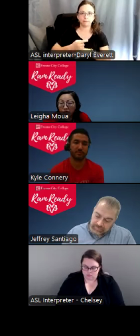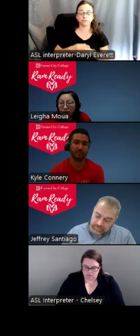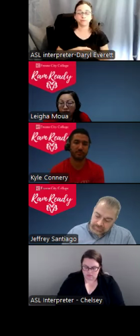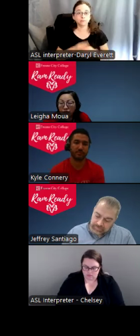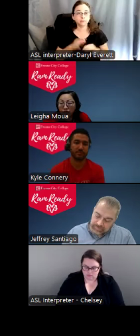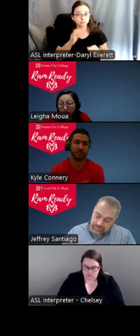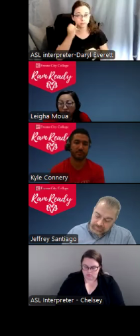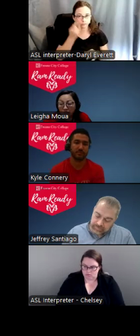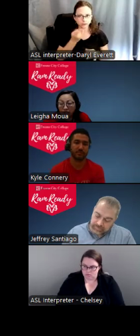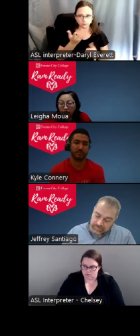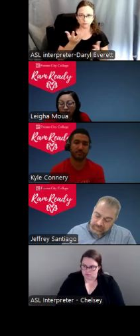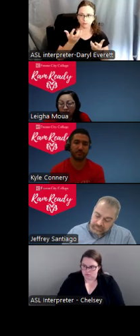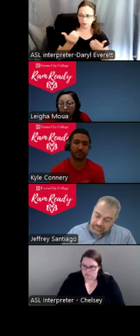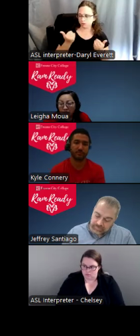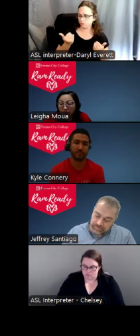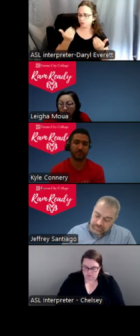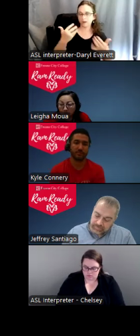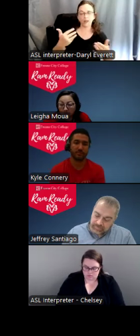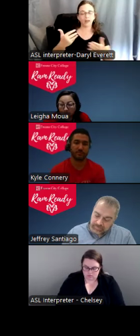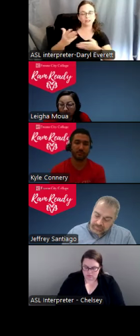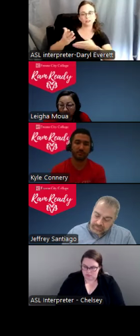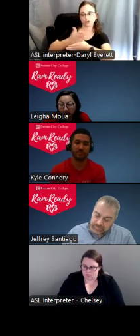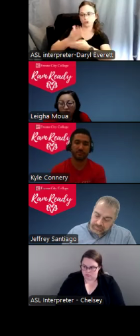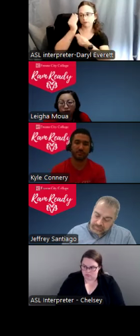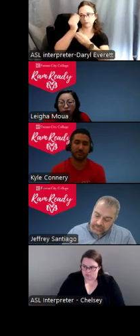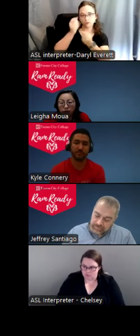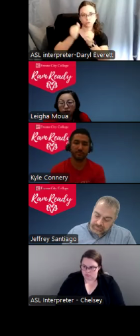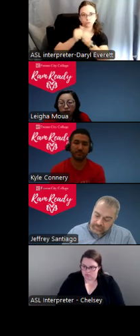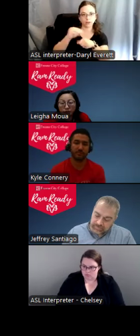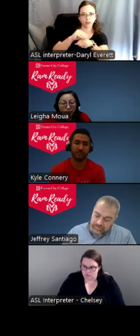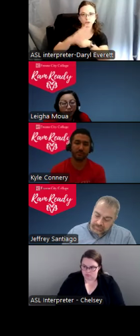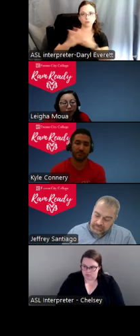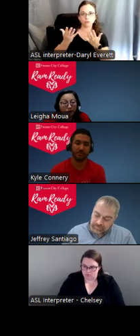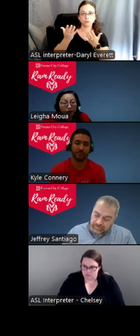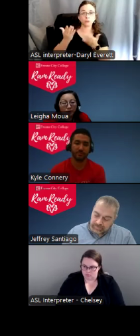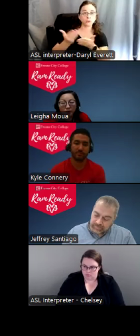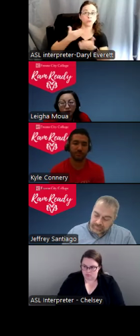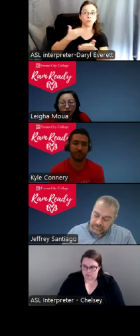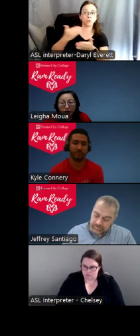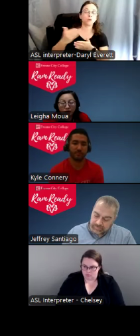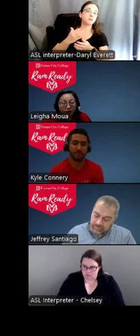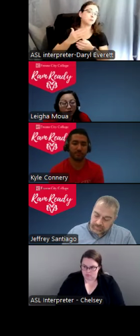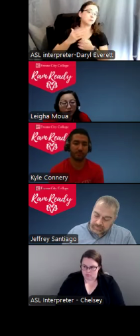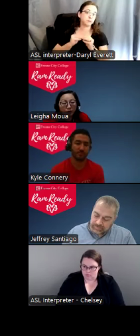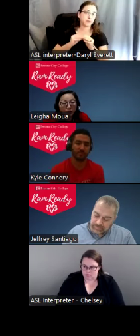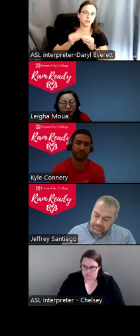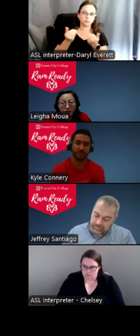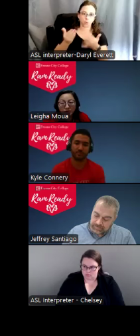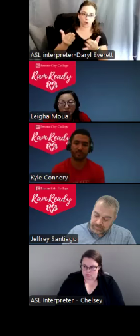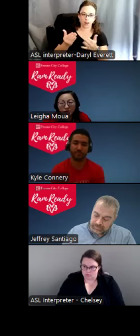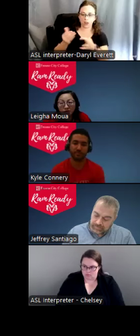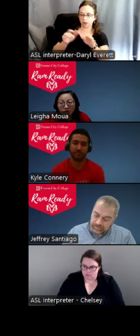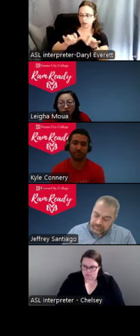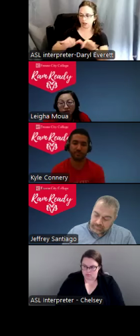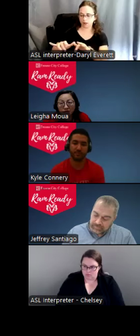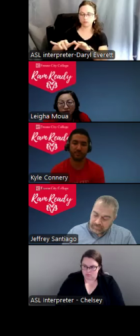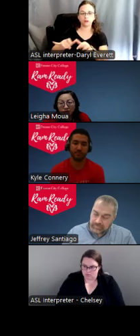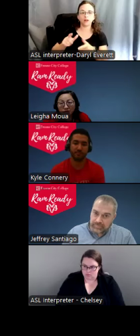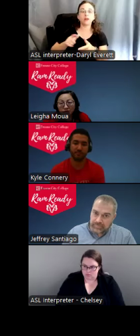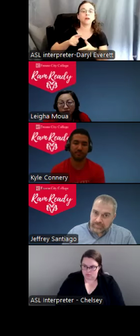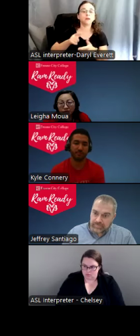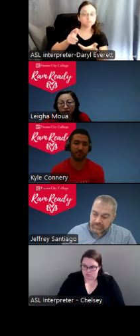in a little bit of information right here. And then you would just click confirm. And that would complete your appointment.